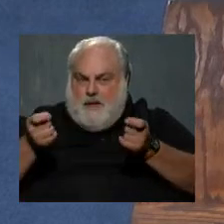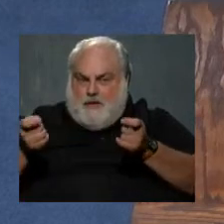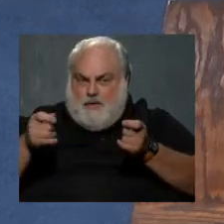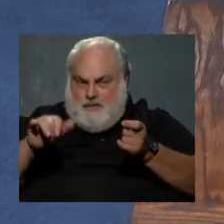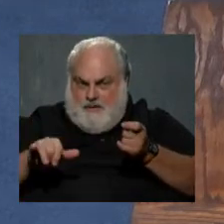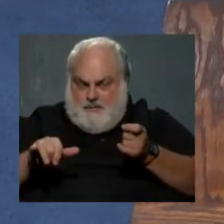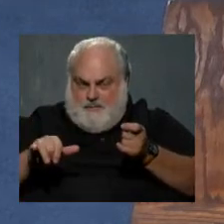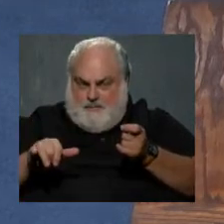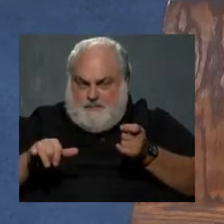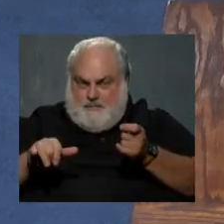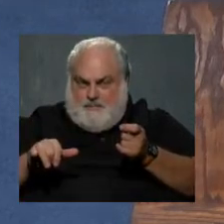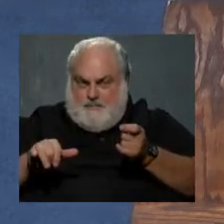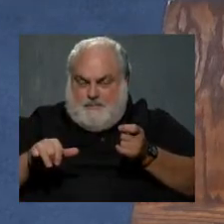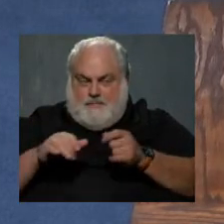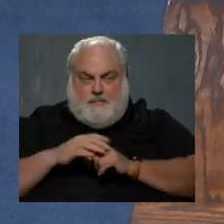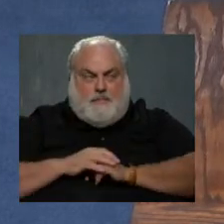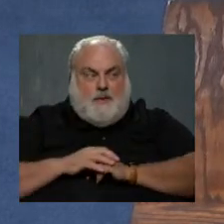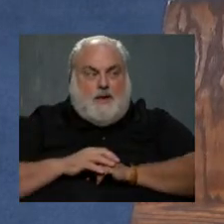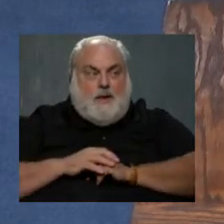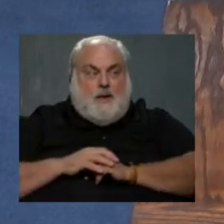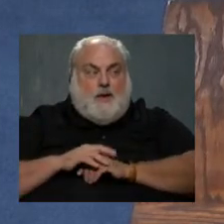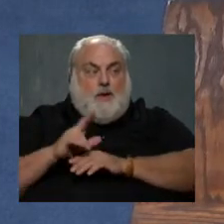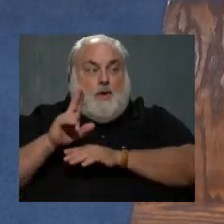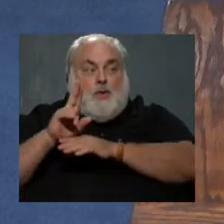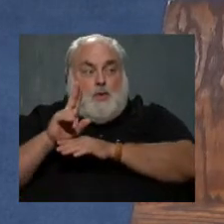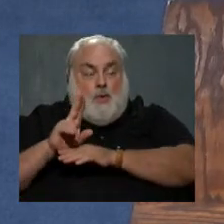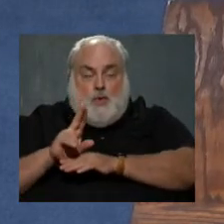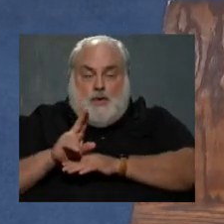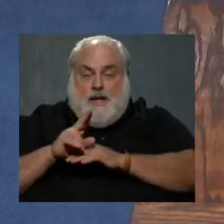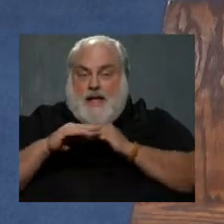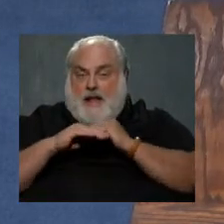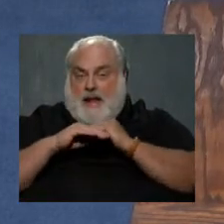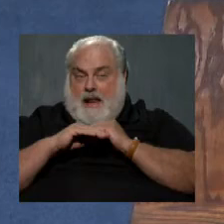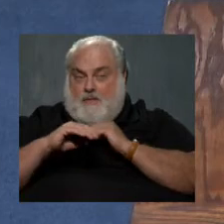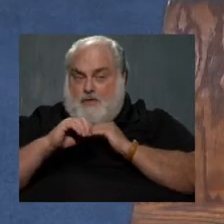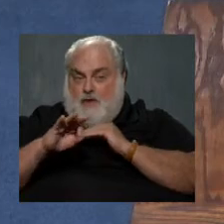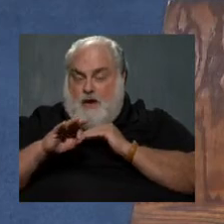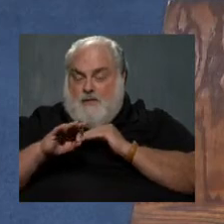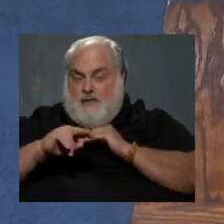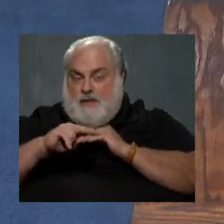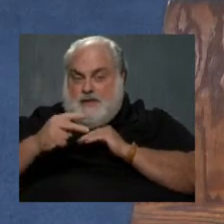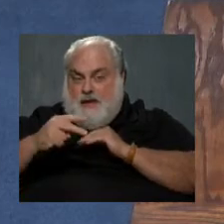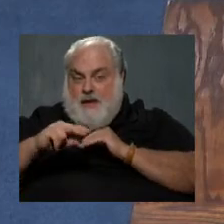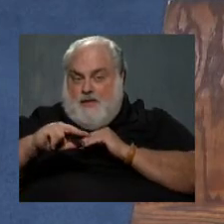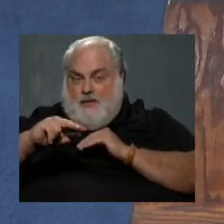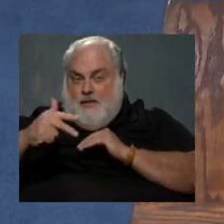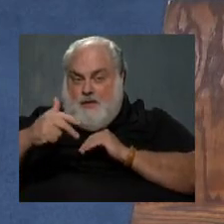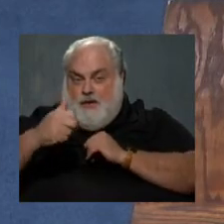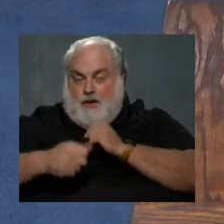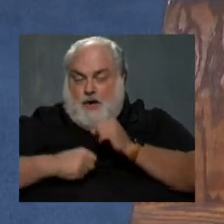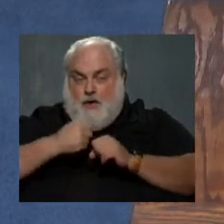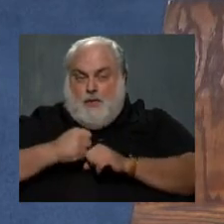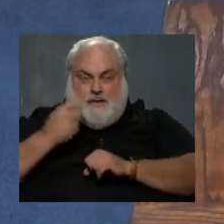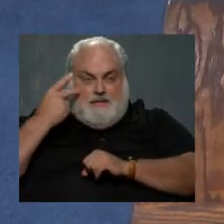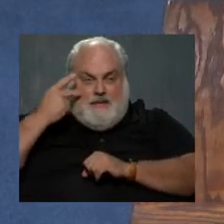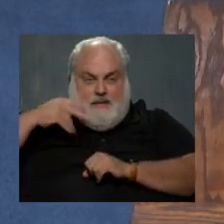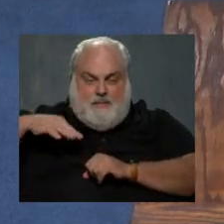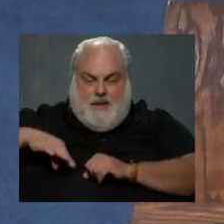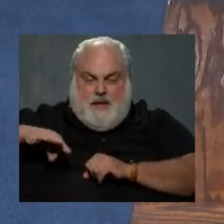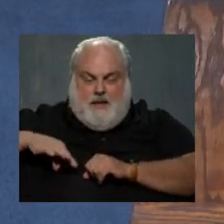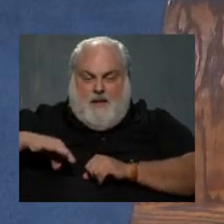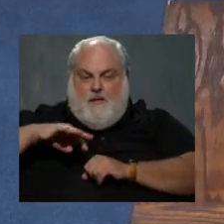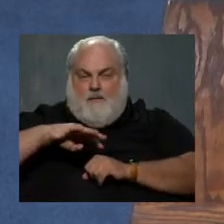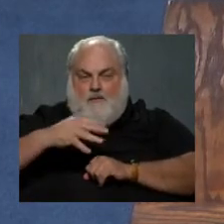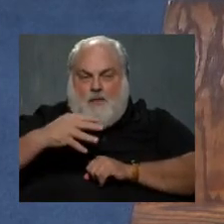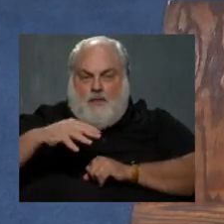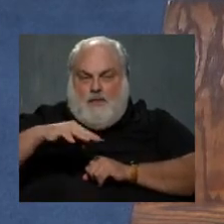diseases. That usually levels off in years two and three, and we actually start seeing the benefit of some of that in years four